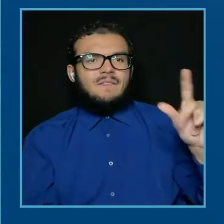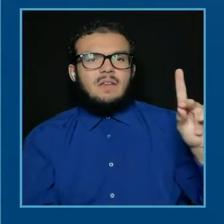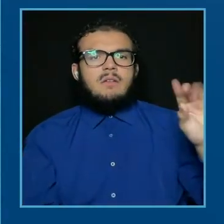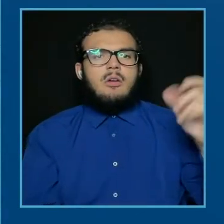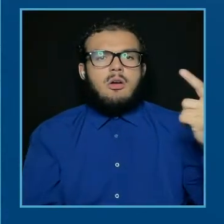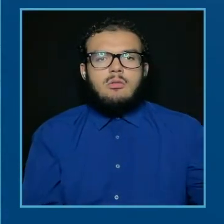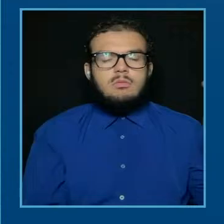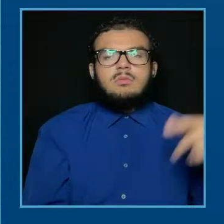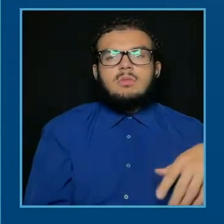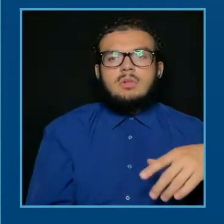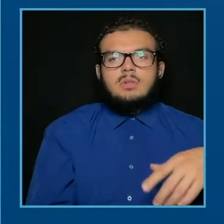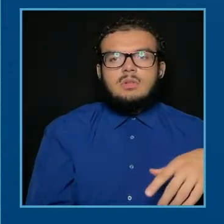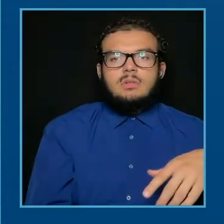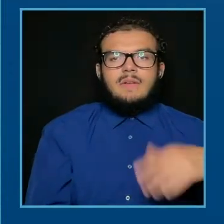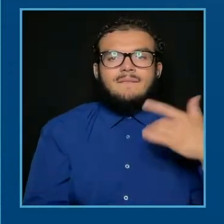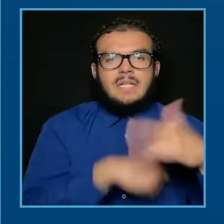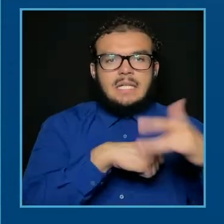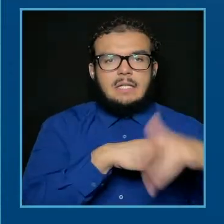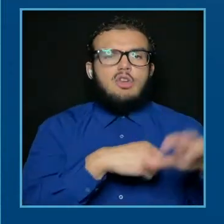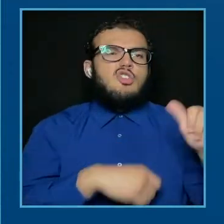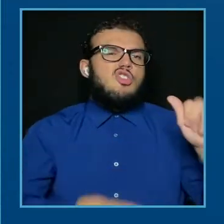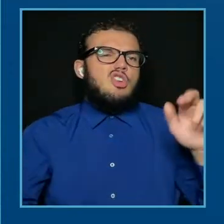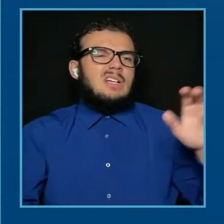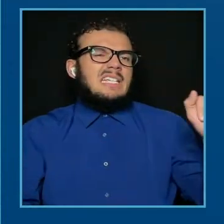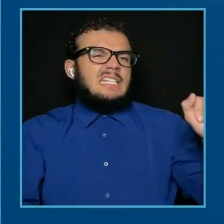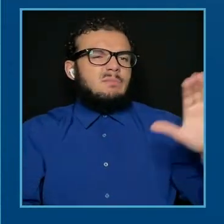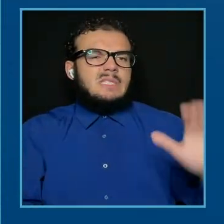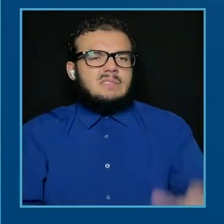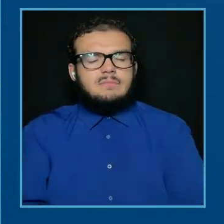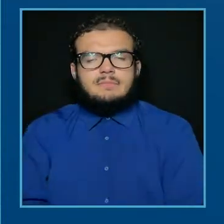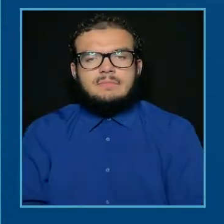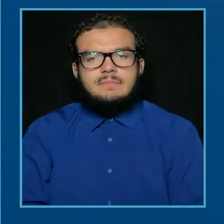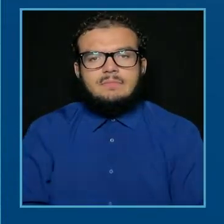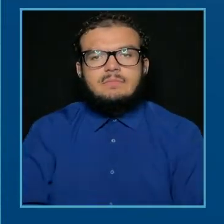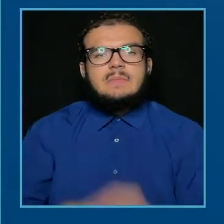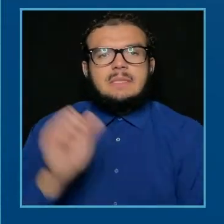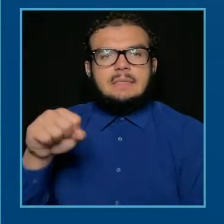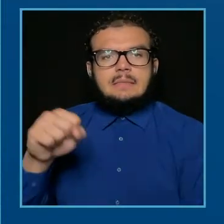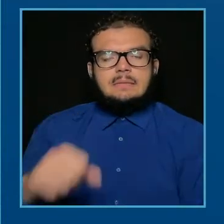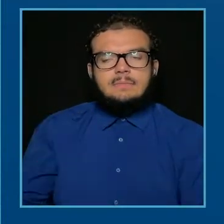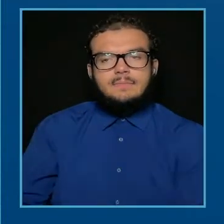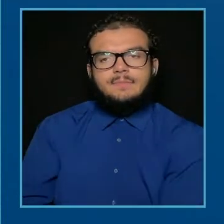vacant, you'd say are incomplete. Yes, that is in there.